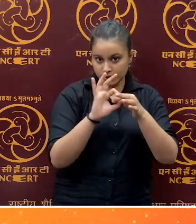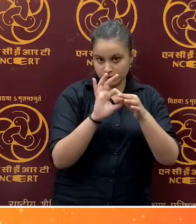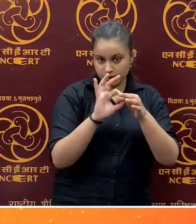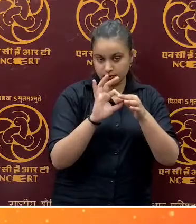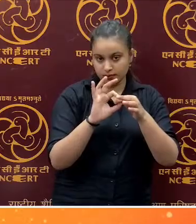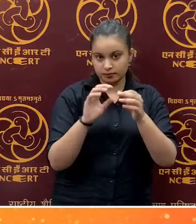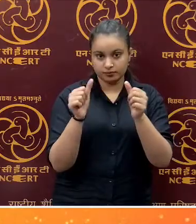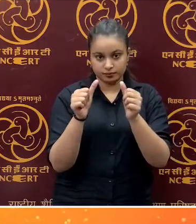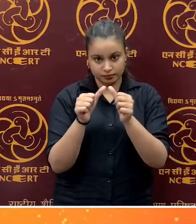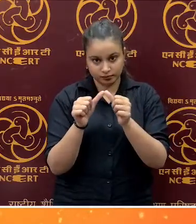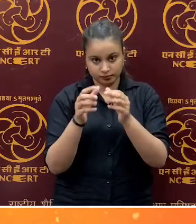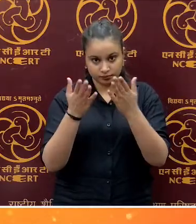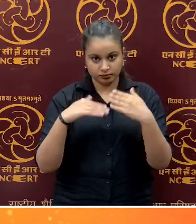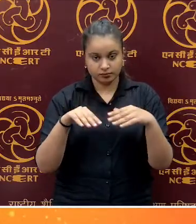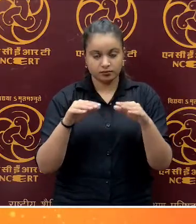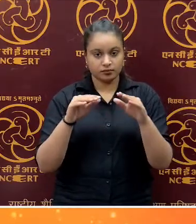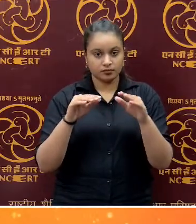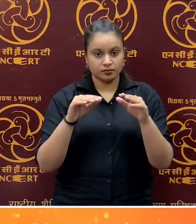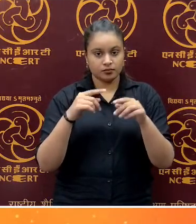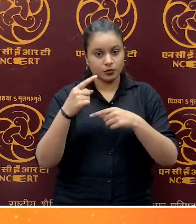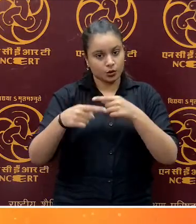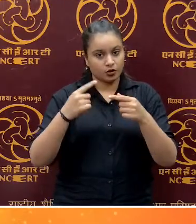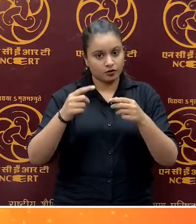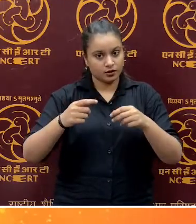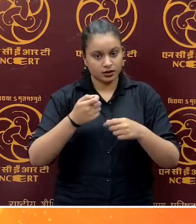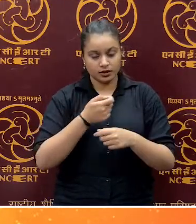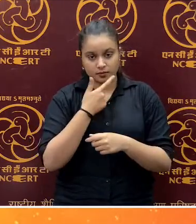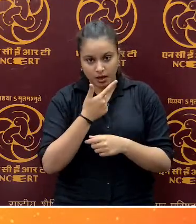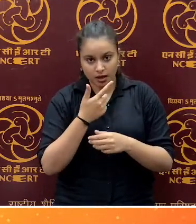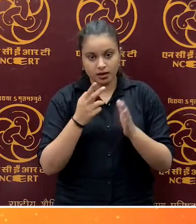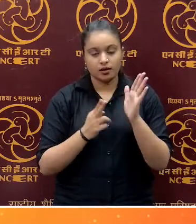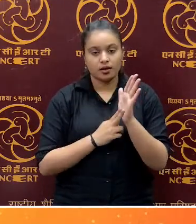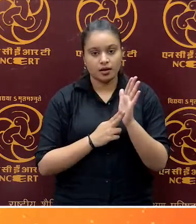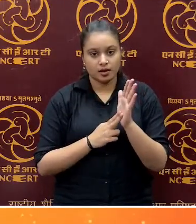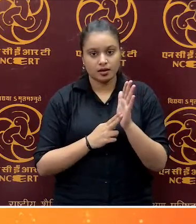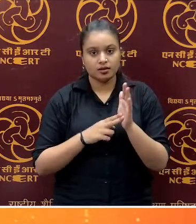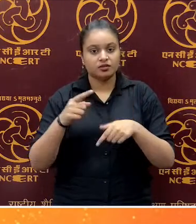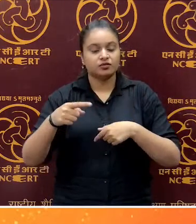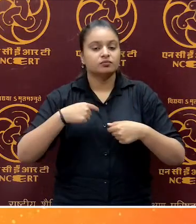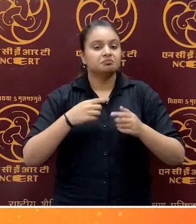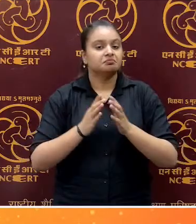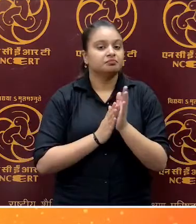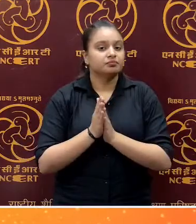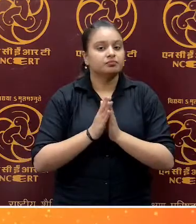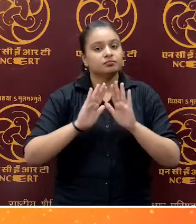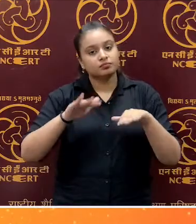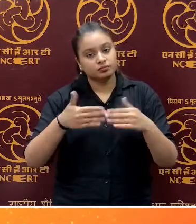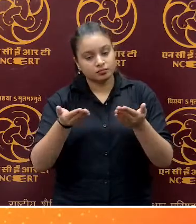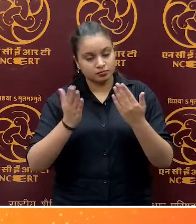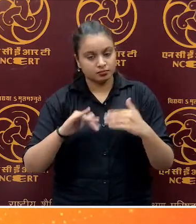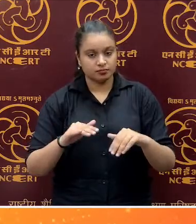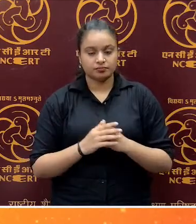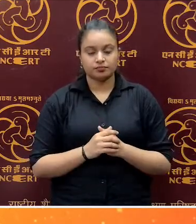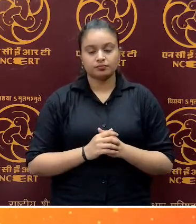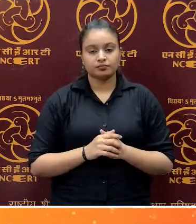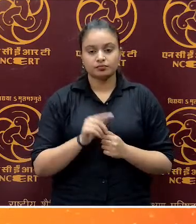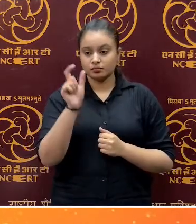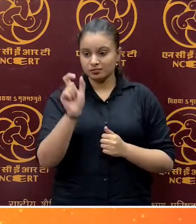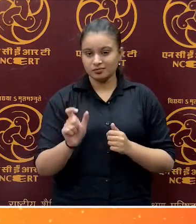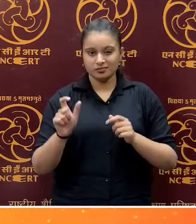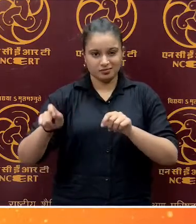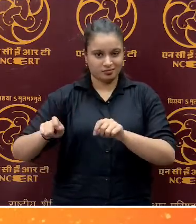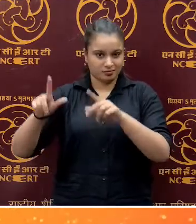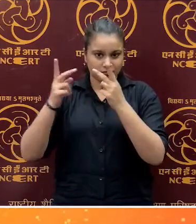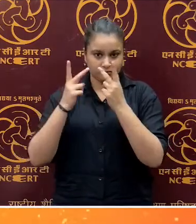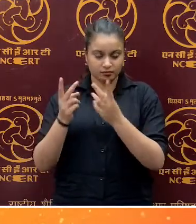A is always smiling, and then N is full of cheer, and U is never afraid to lend an ear. Great. And it is rhyming